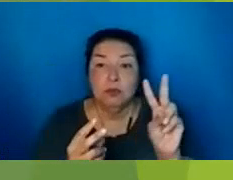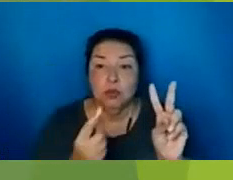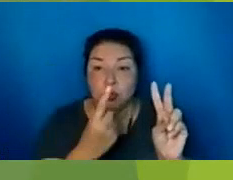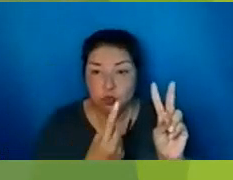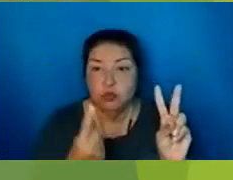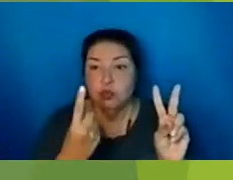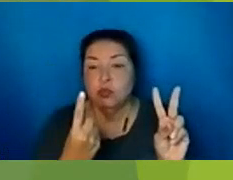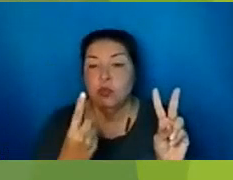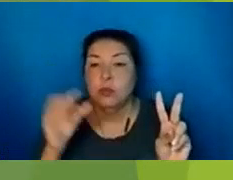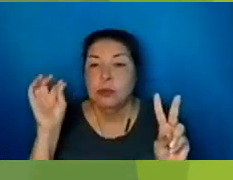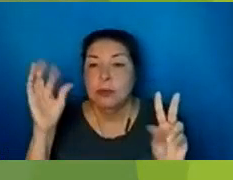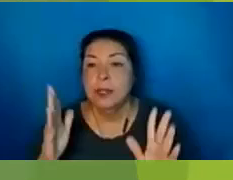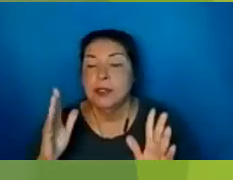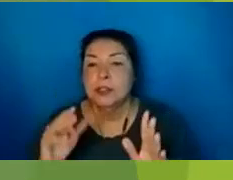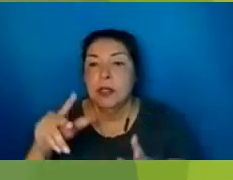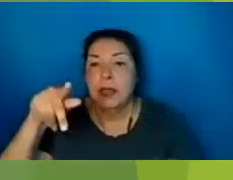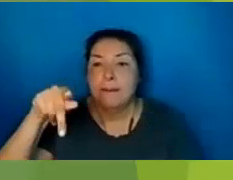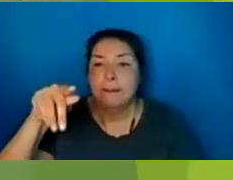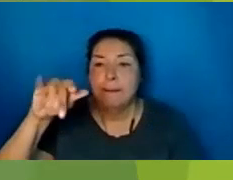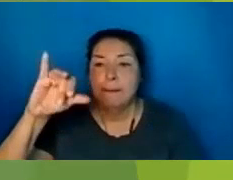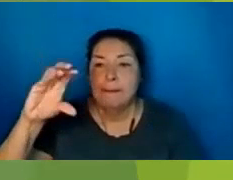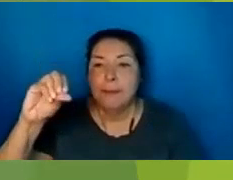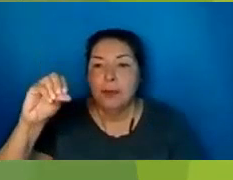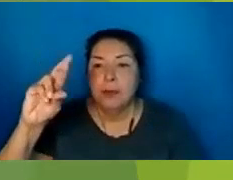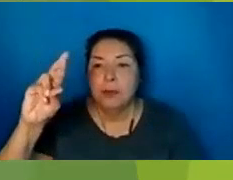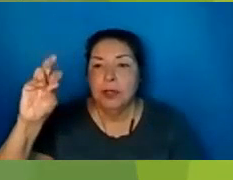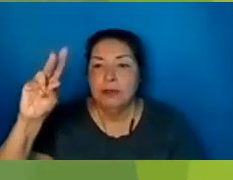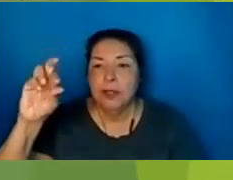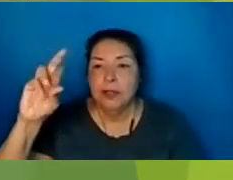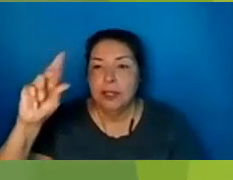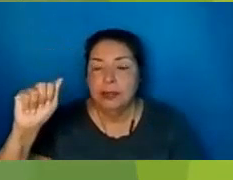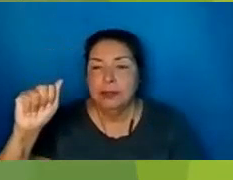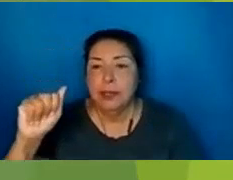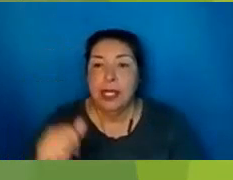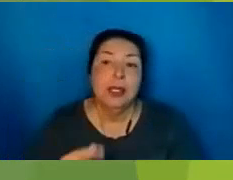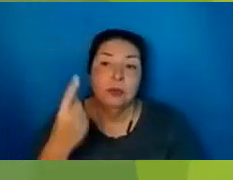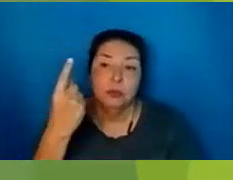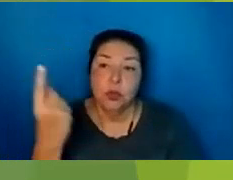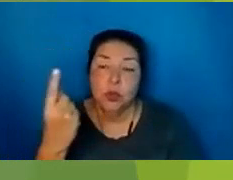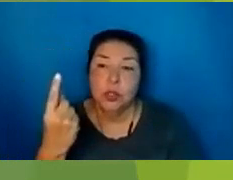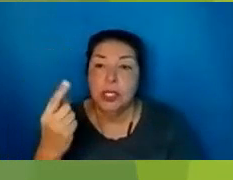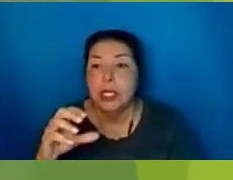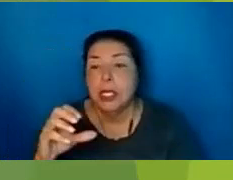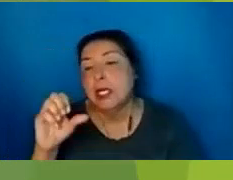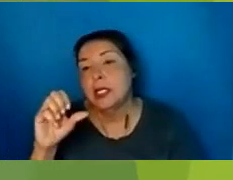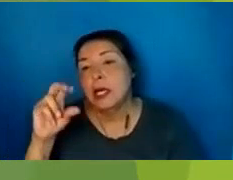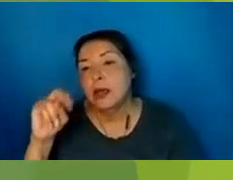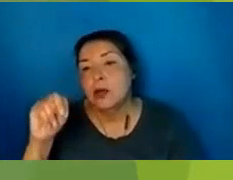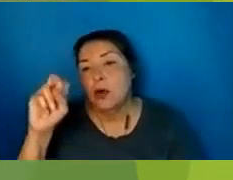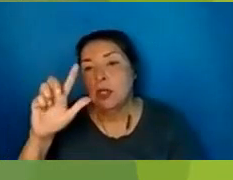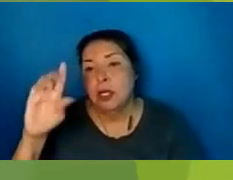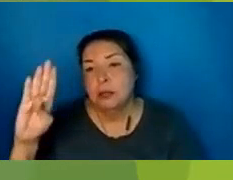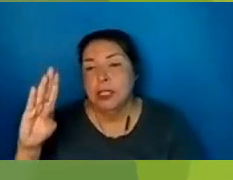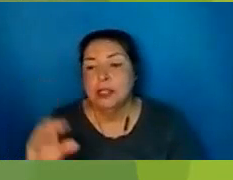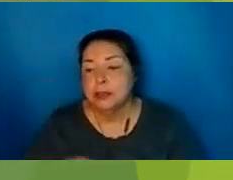Lutheran Church in Pico Rivera and the pastor at St. John's Lutheran Church in North Long Beach. If you would like to receive copies